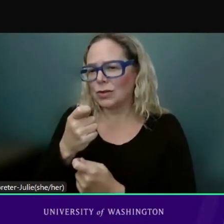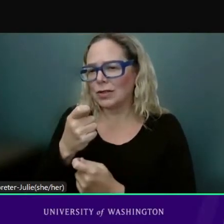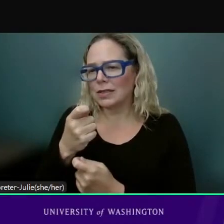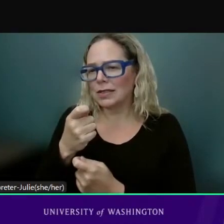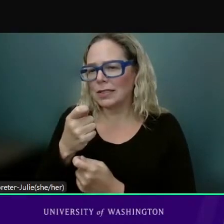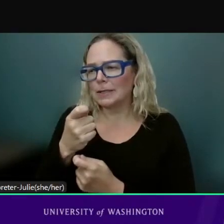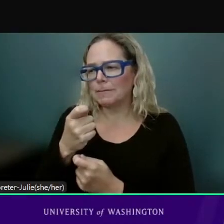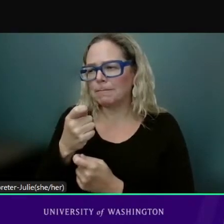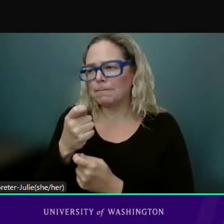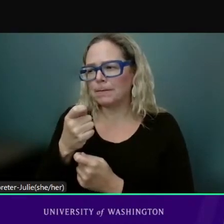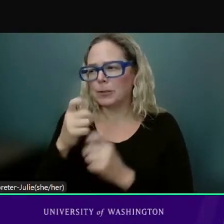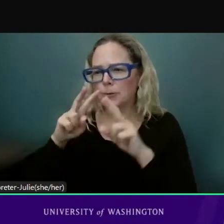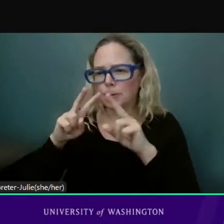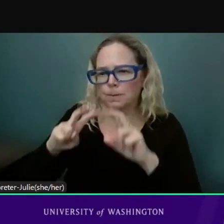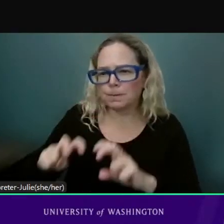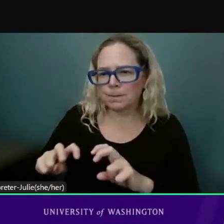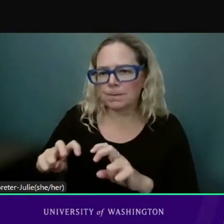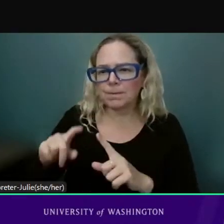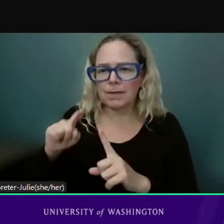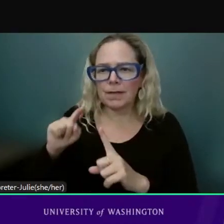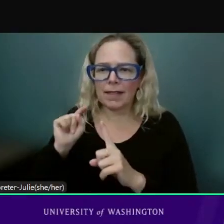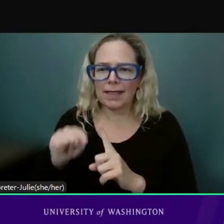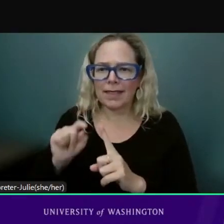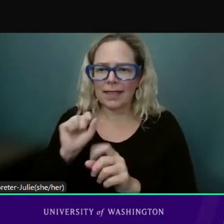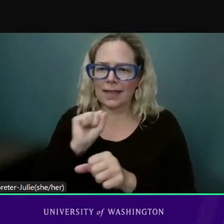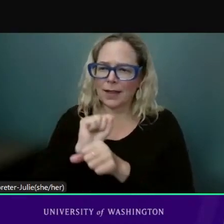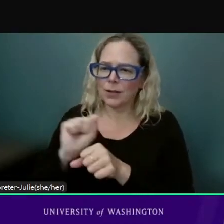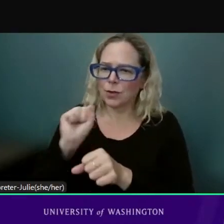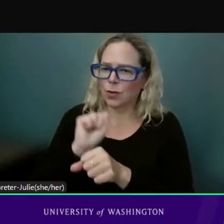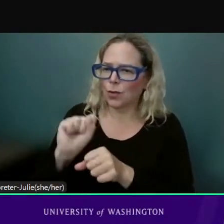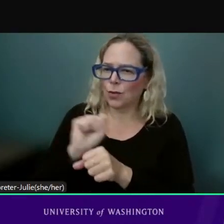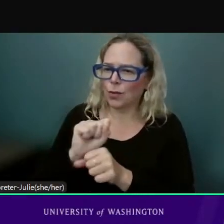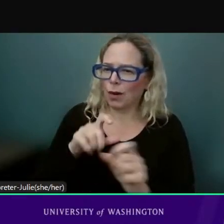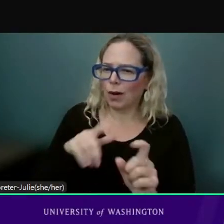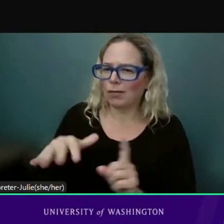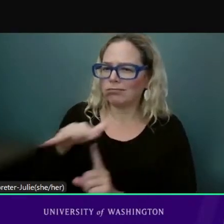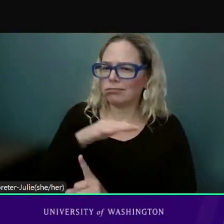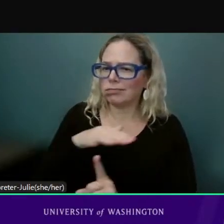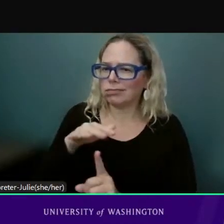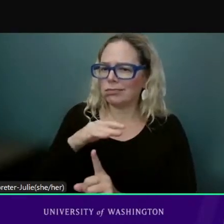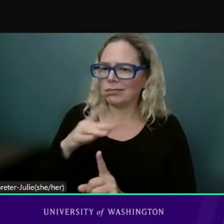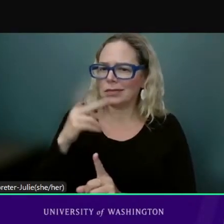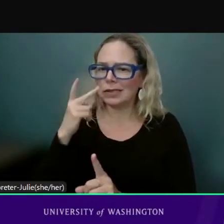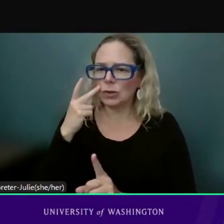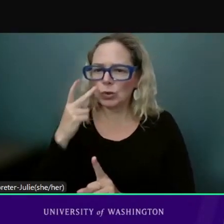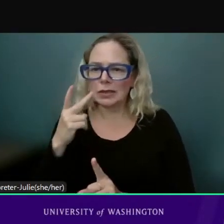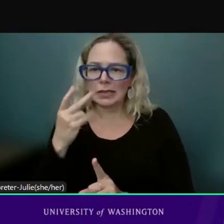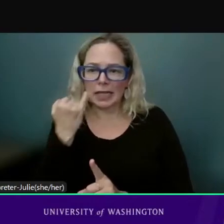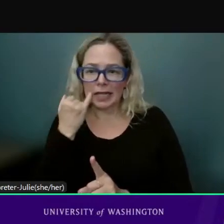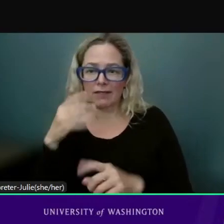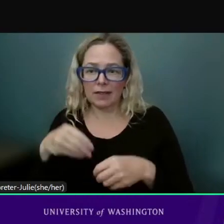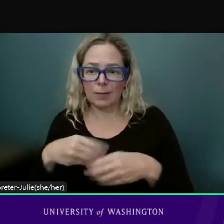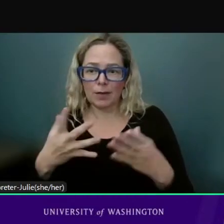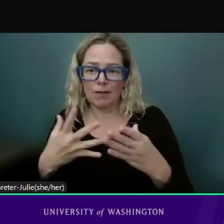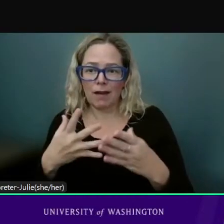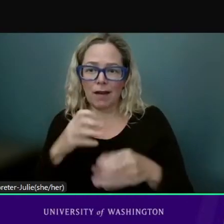explore these work arrangements and any employment supports if they were